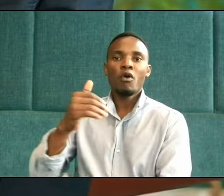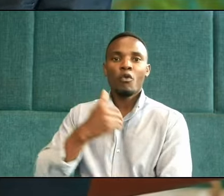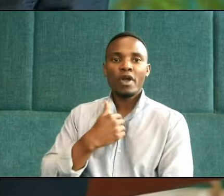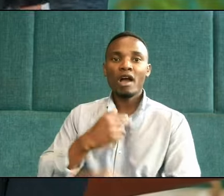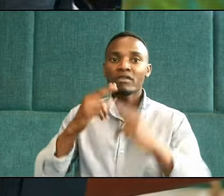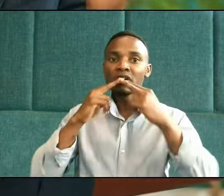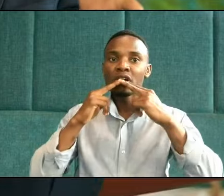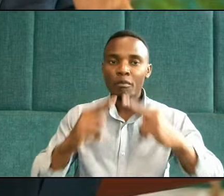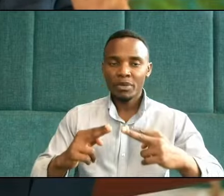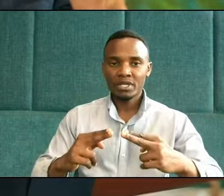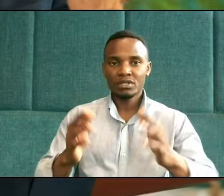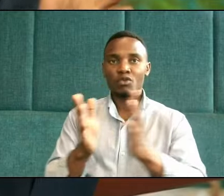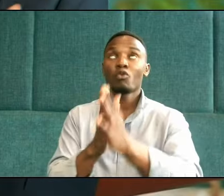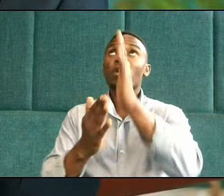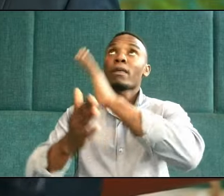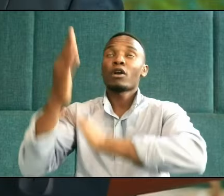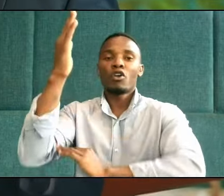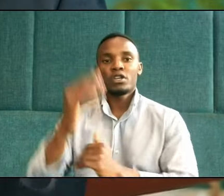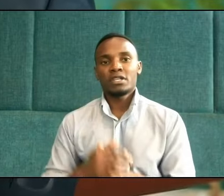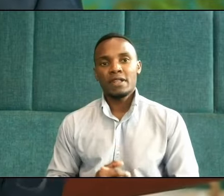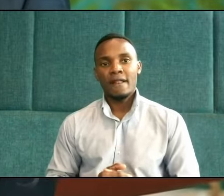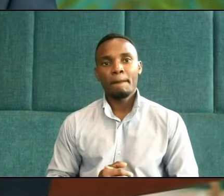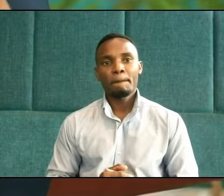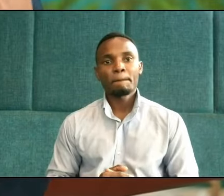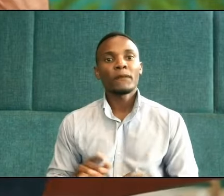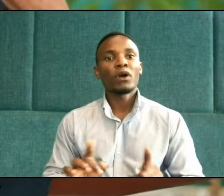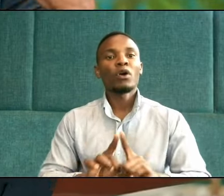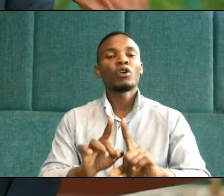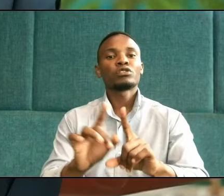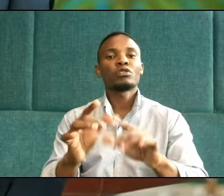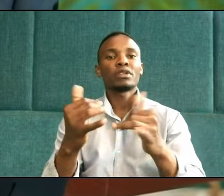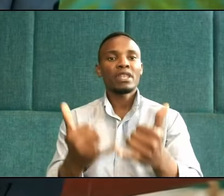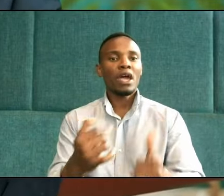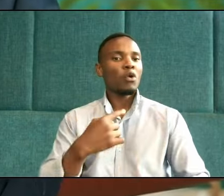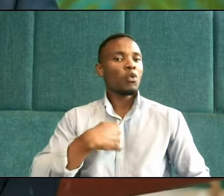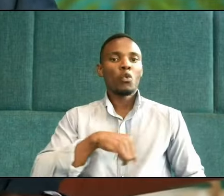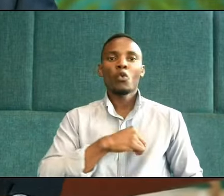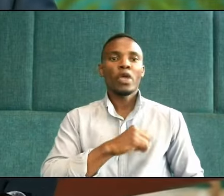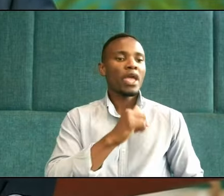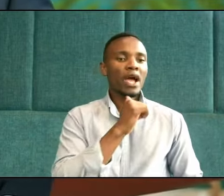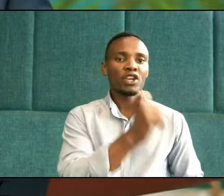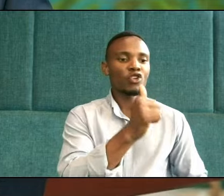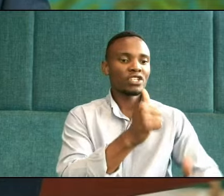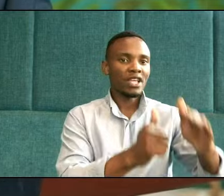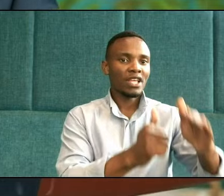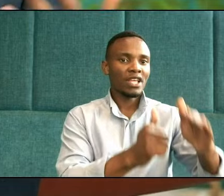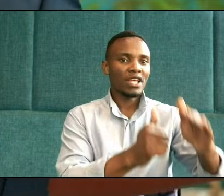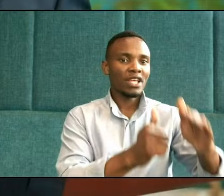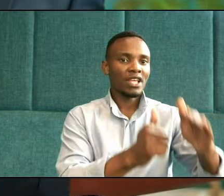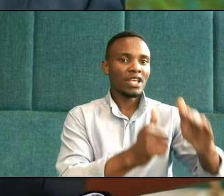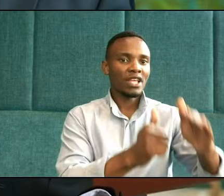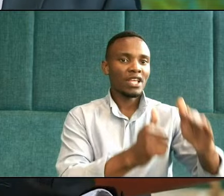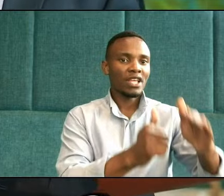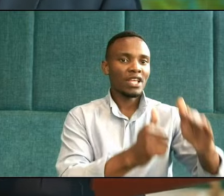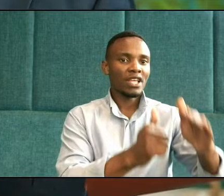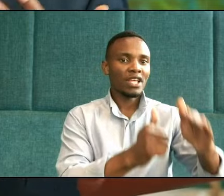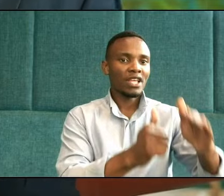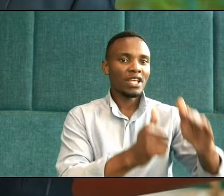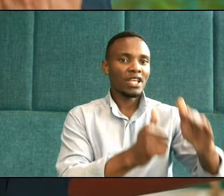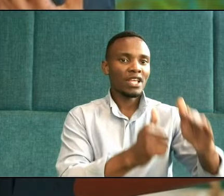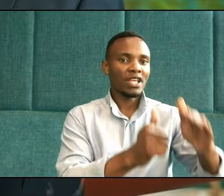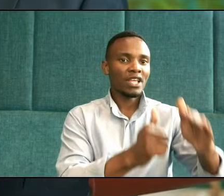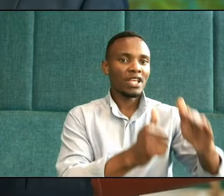peace with God. And therefore, we are no longer under judgment. We are justified